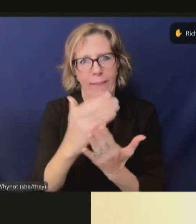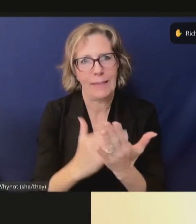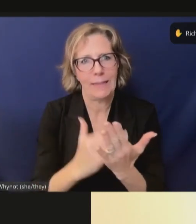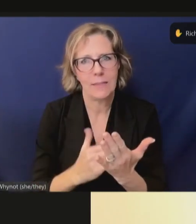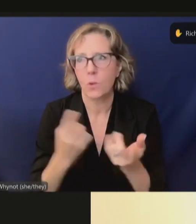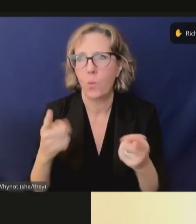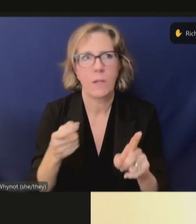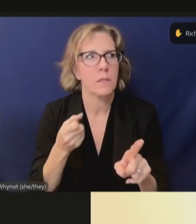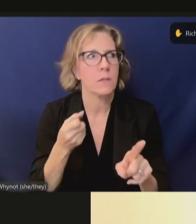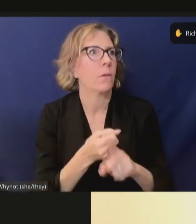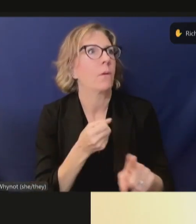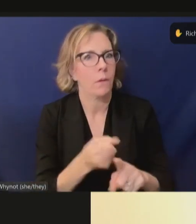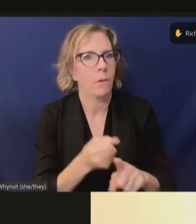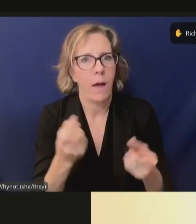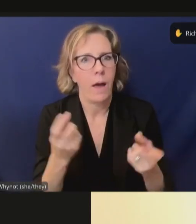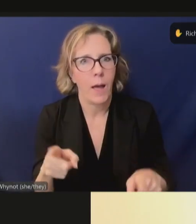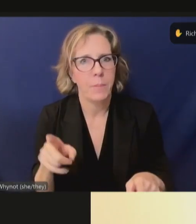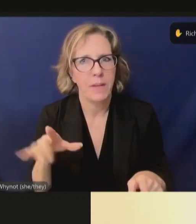with disabilities.